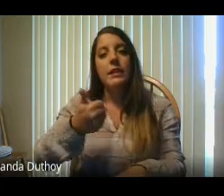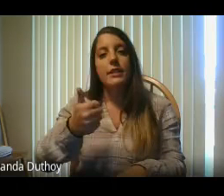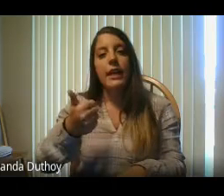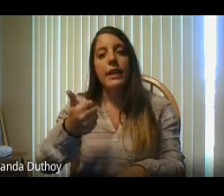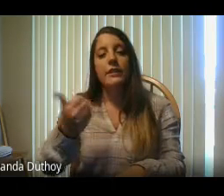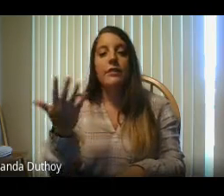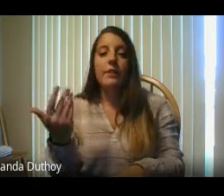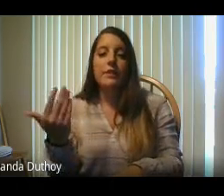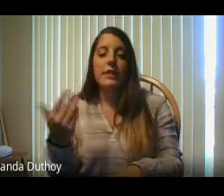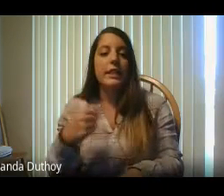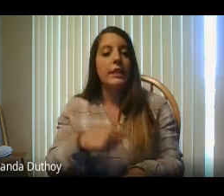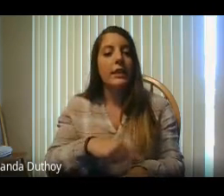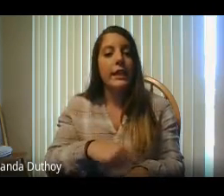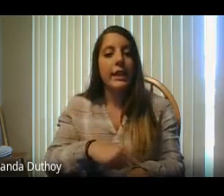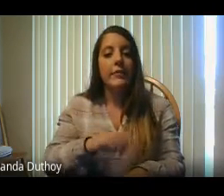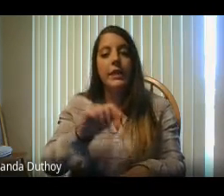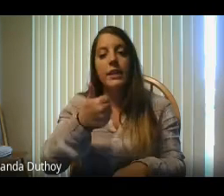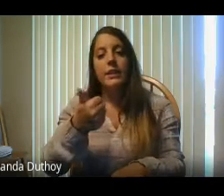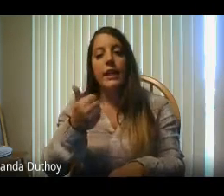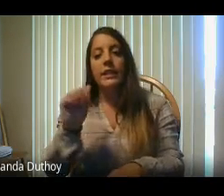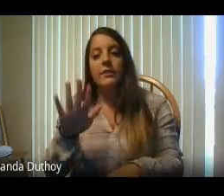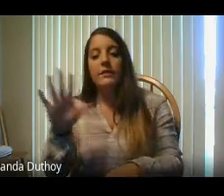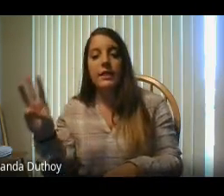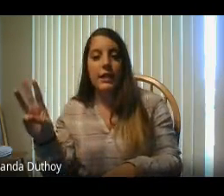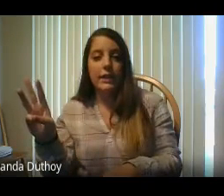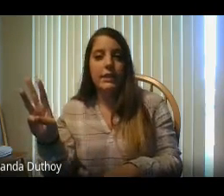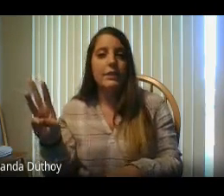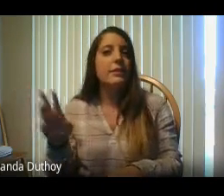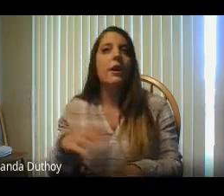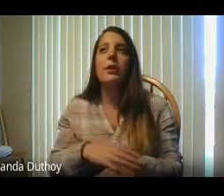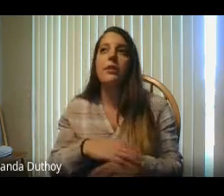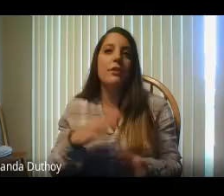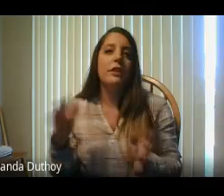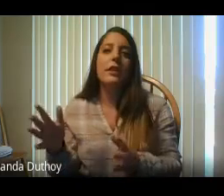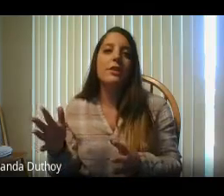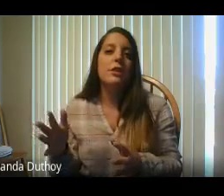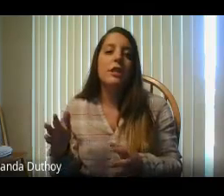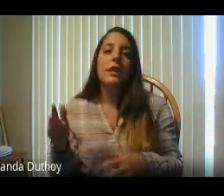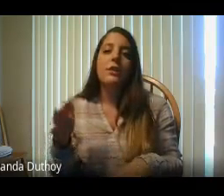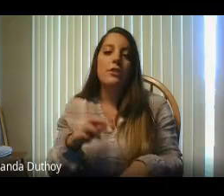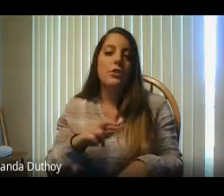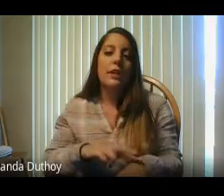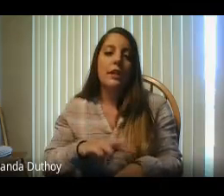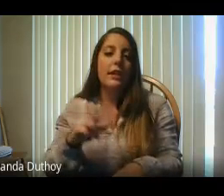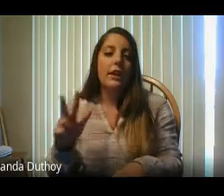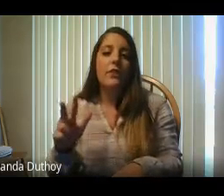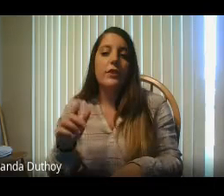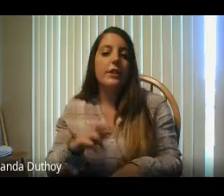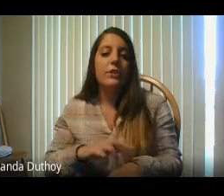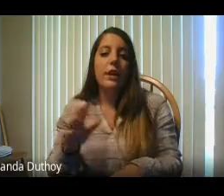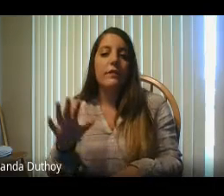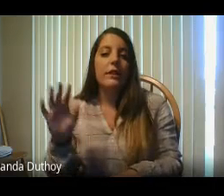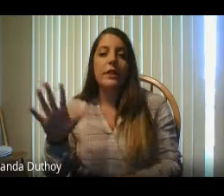time, 10:15, time, 10:56. So you're literally just doing